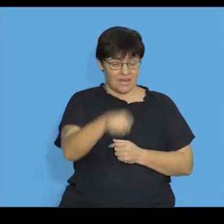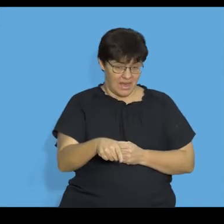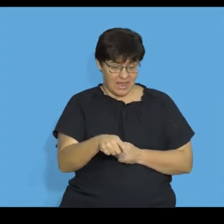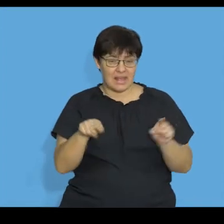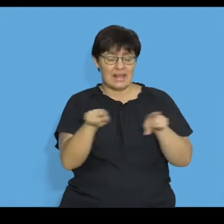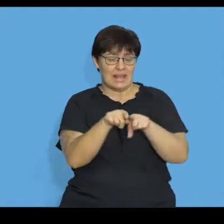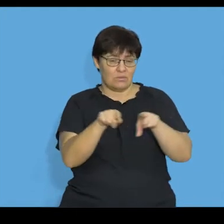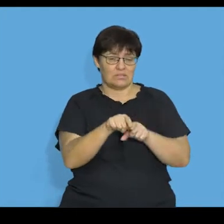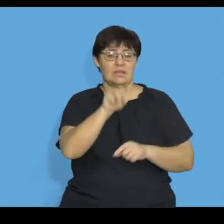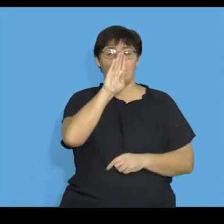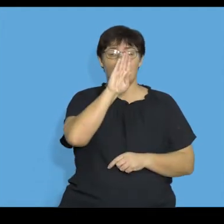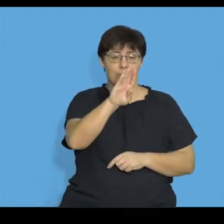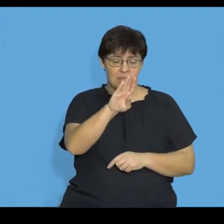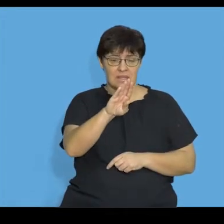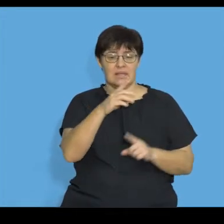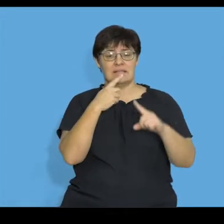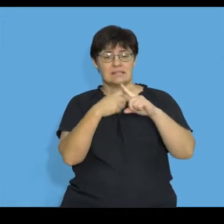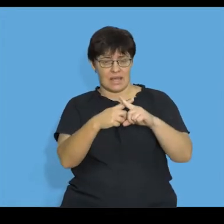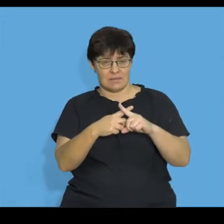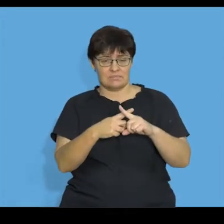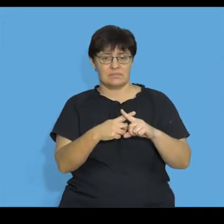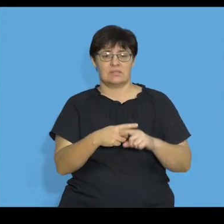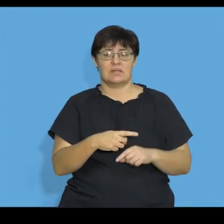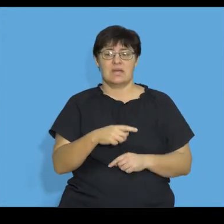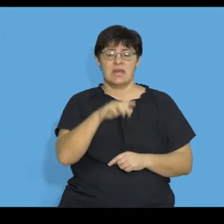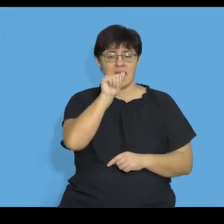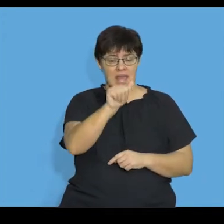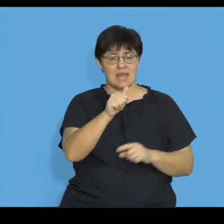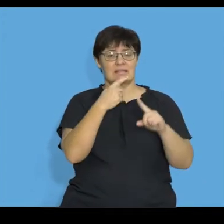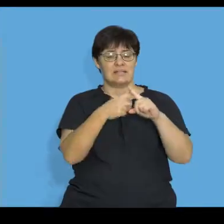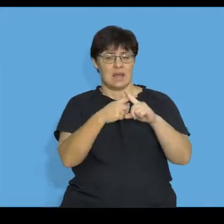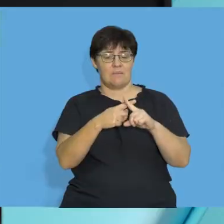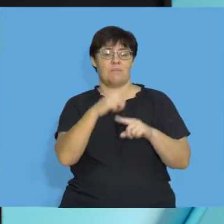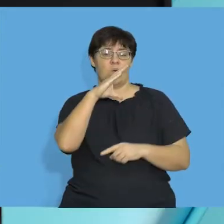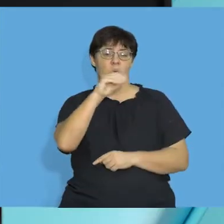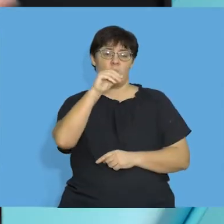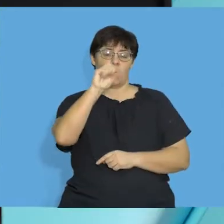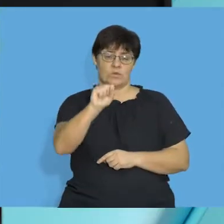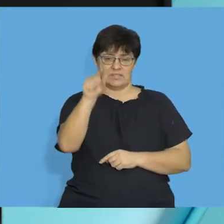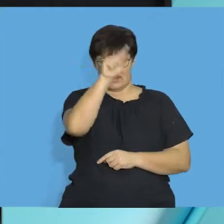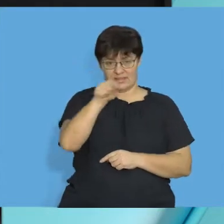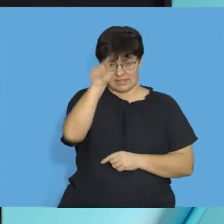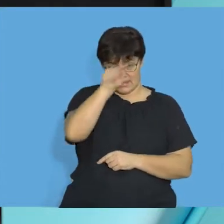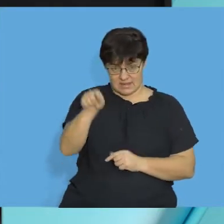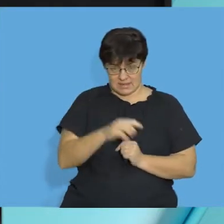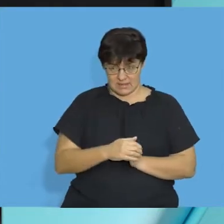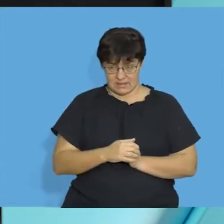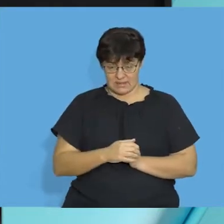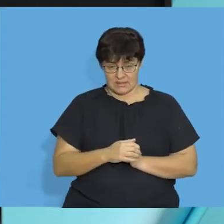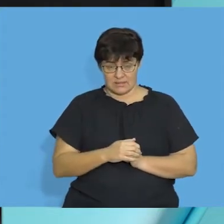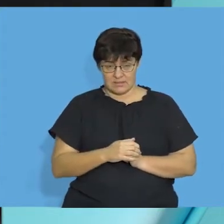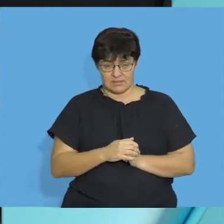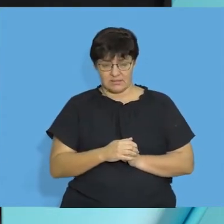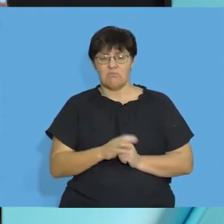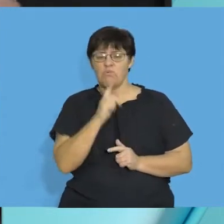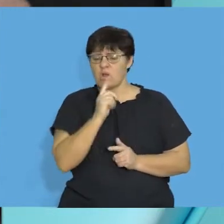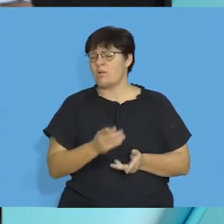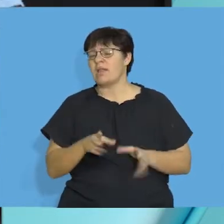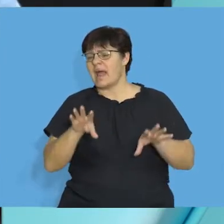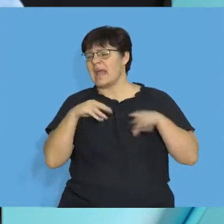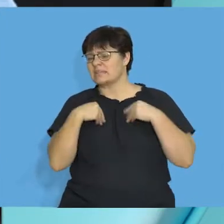to B times A times cos theta. And in this case, in our case that we're going to look at today, we're going to